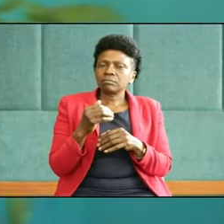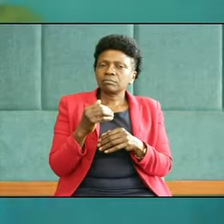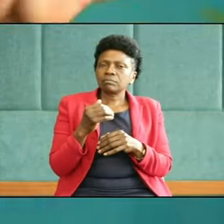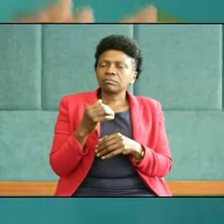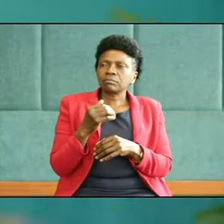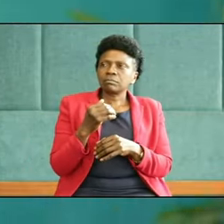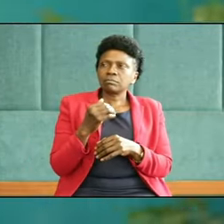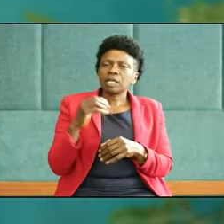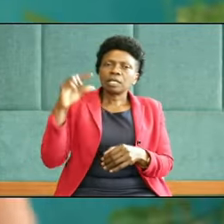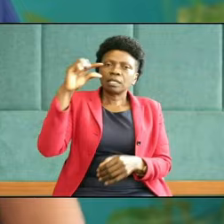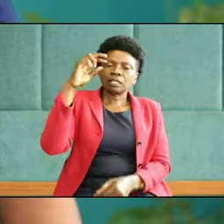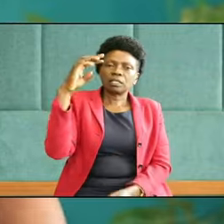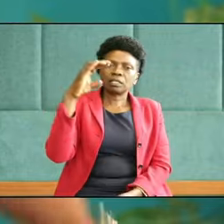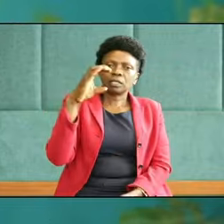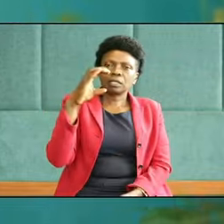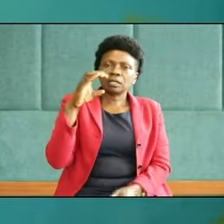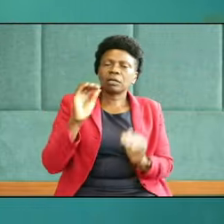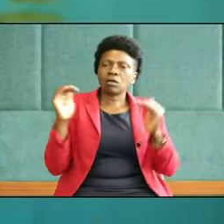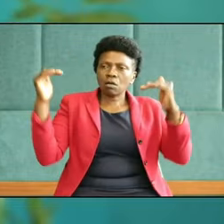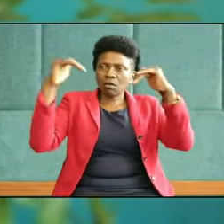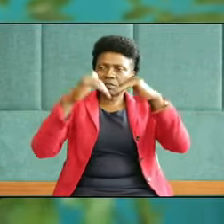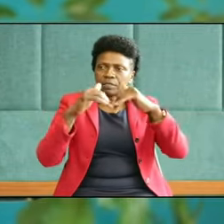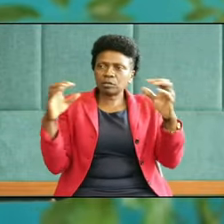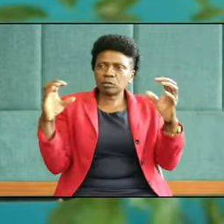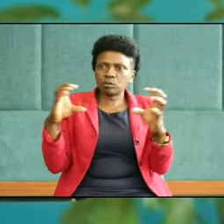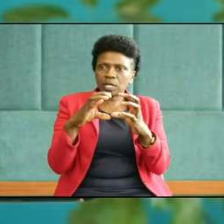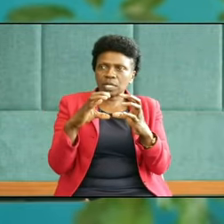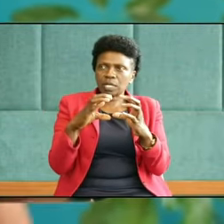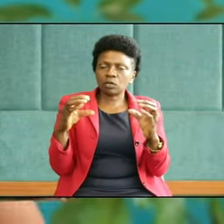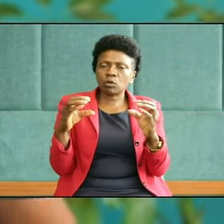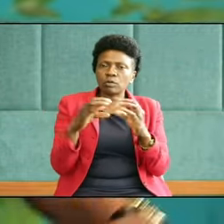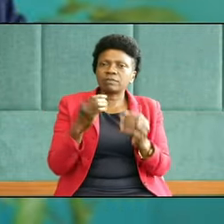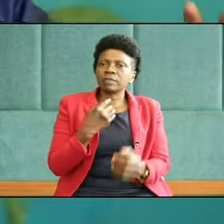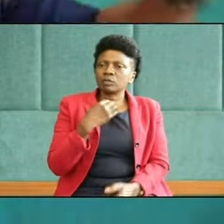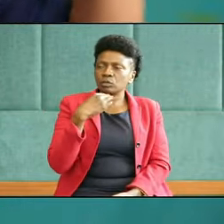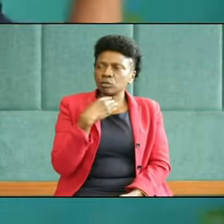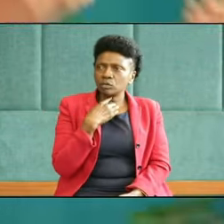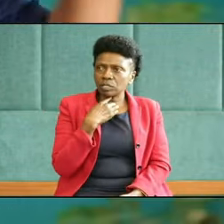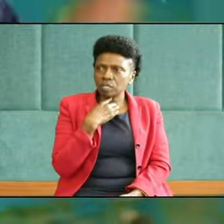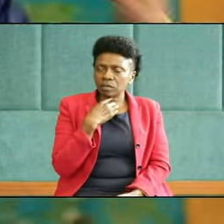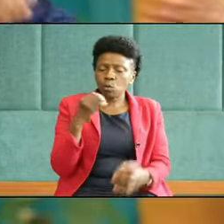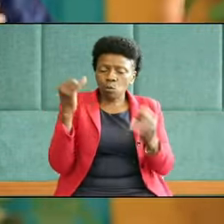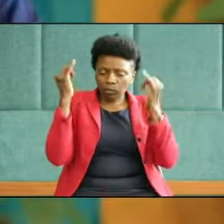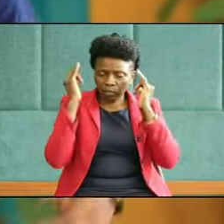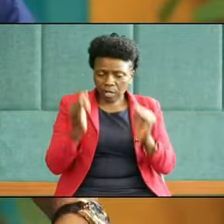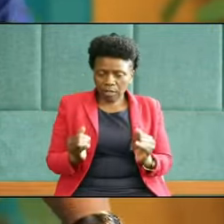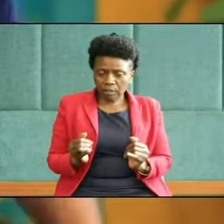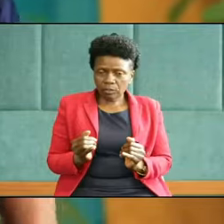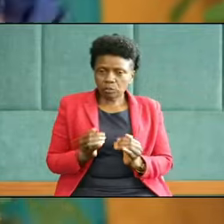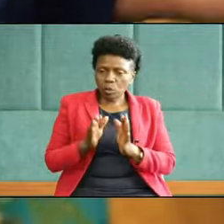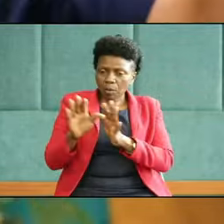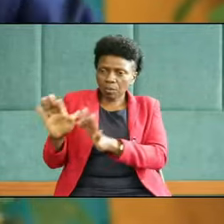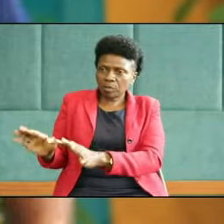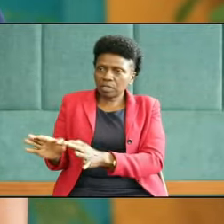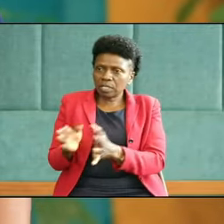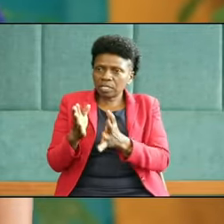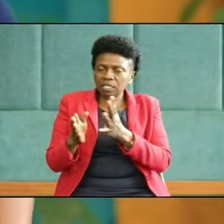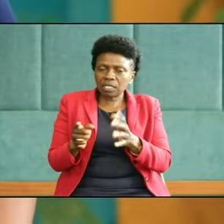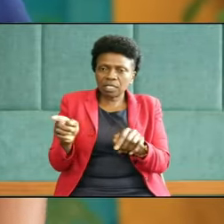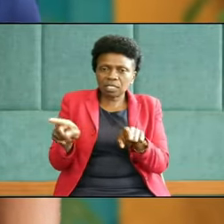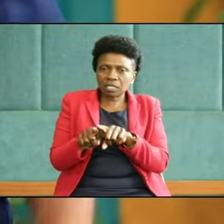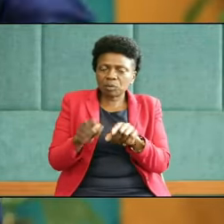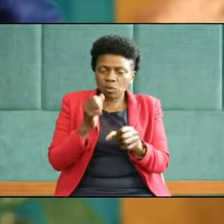We gather at the union constituency meeting. We gather at the conferences. And we try to put a narrative as if we are